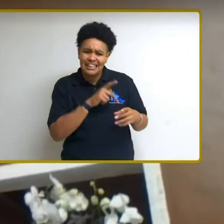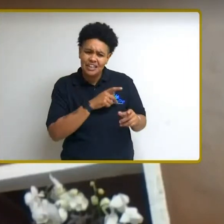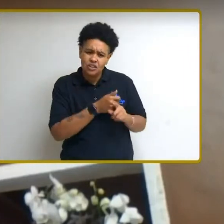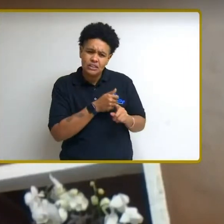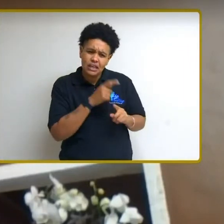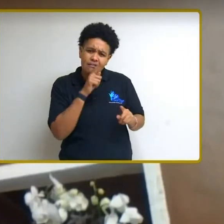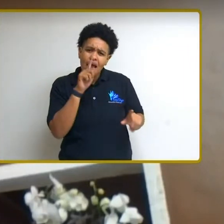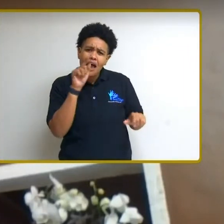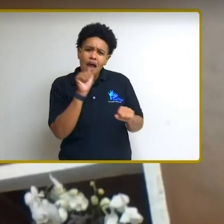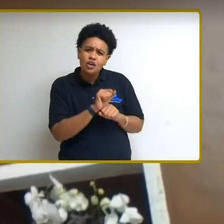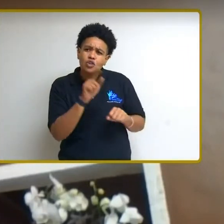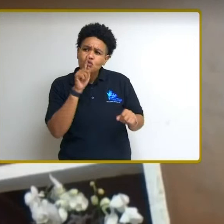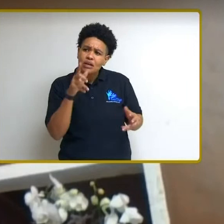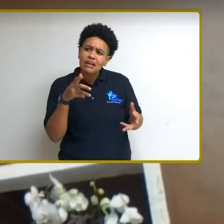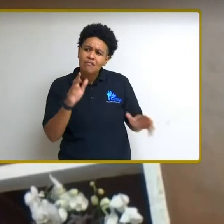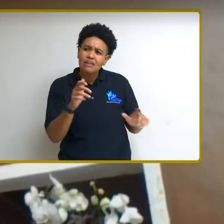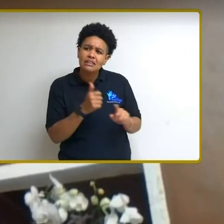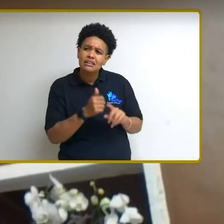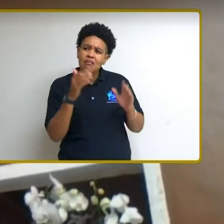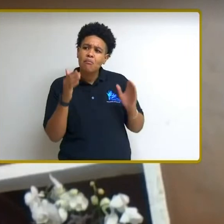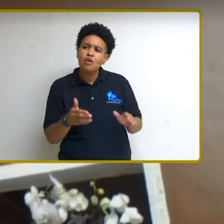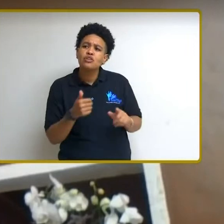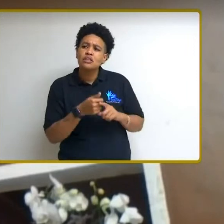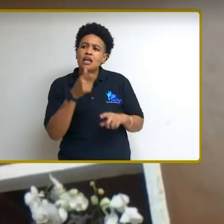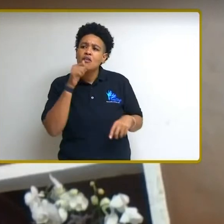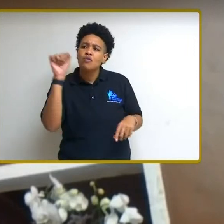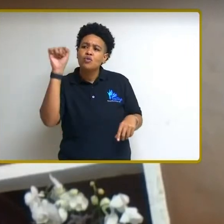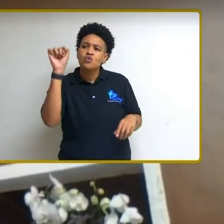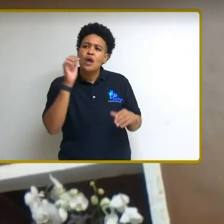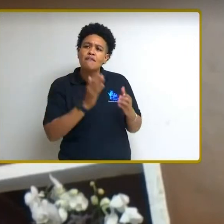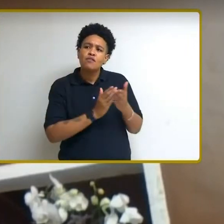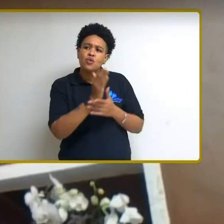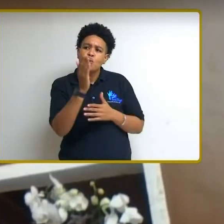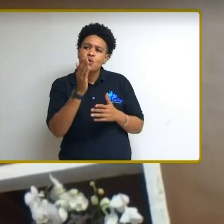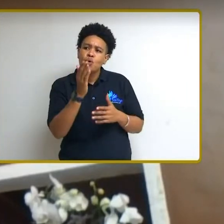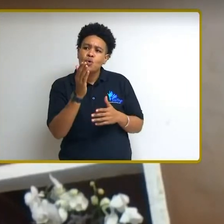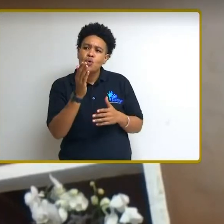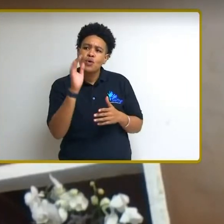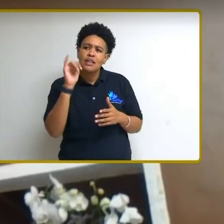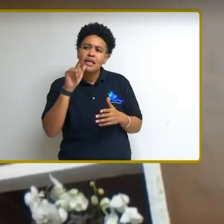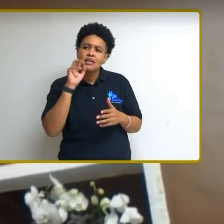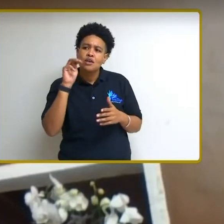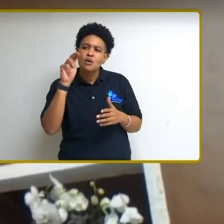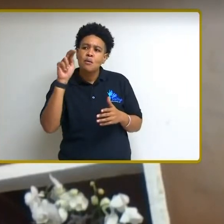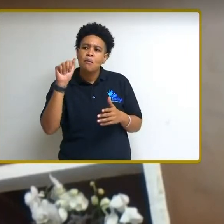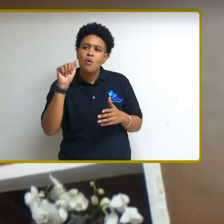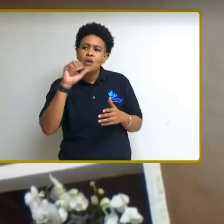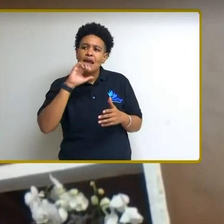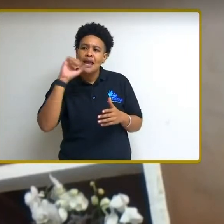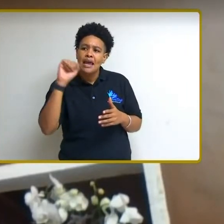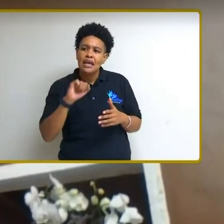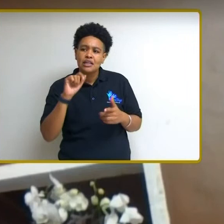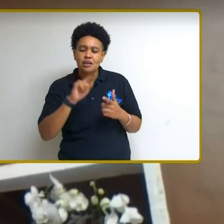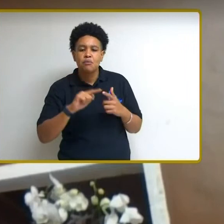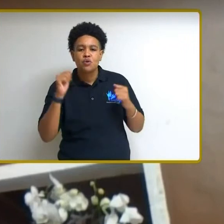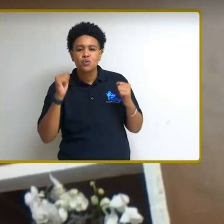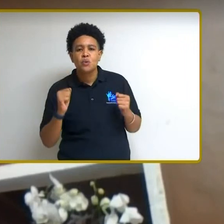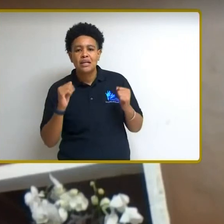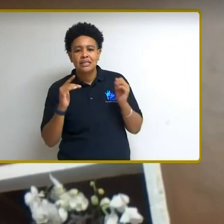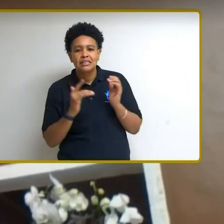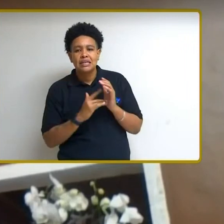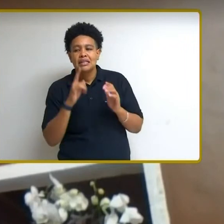actually facilitates the persons who drive through, and that is the Mona Aging and Wellness